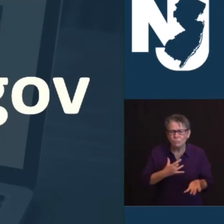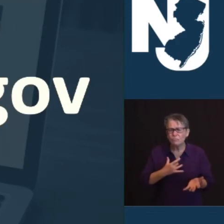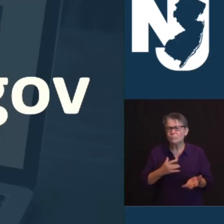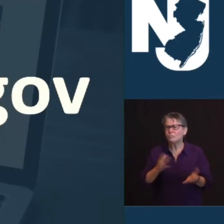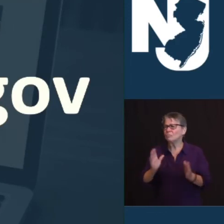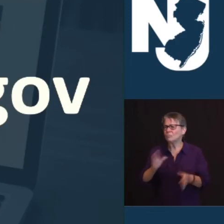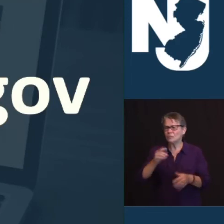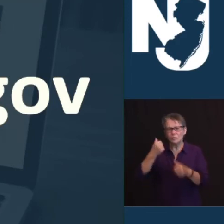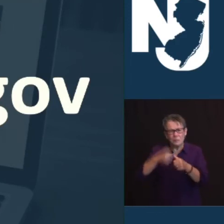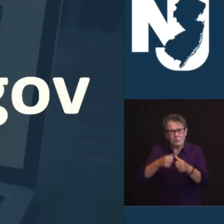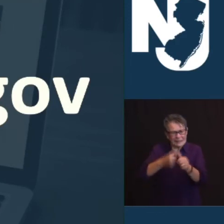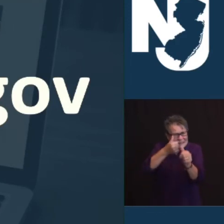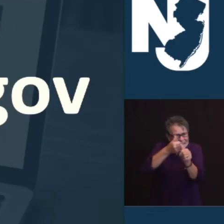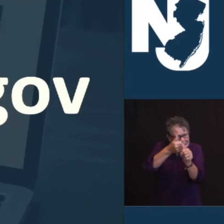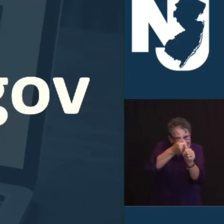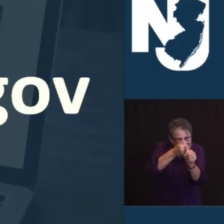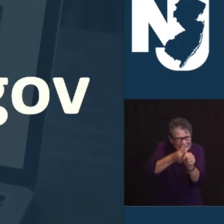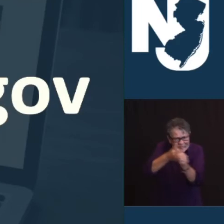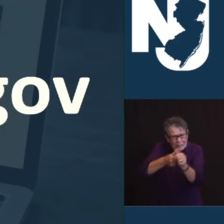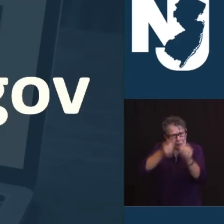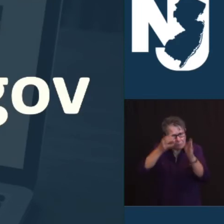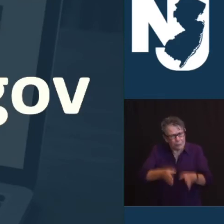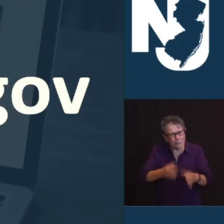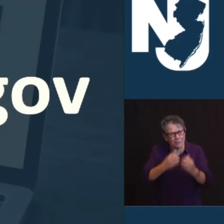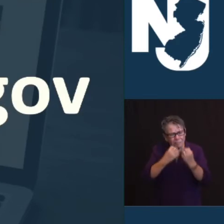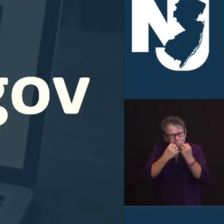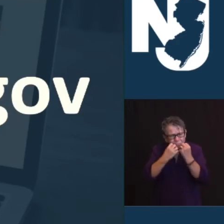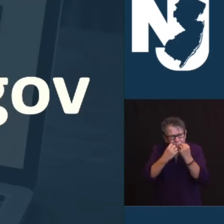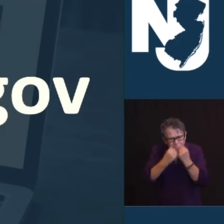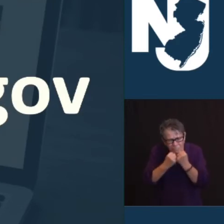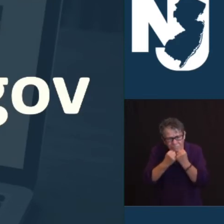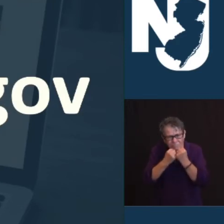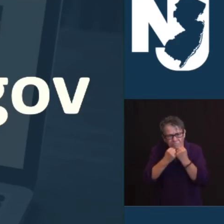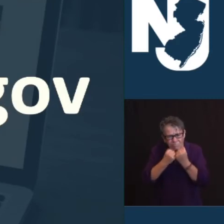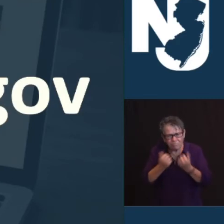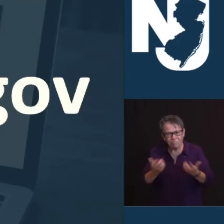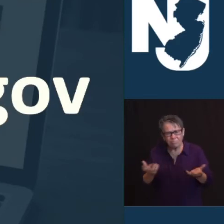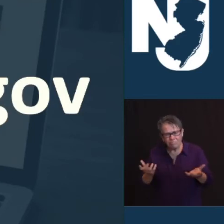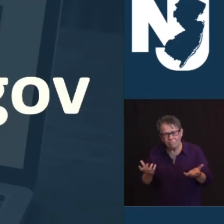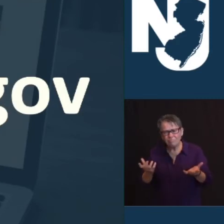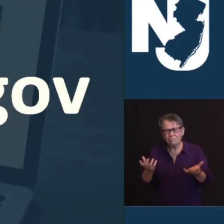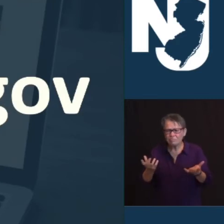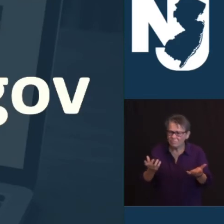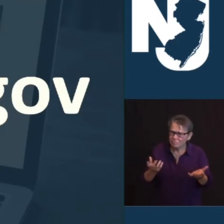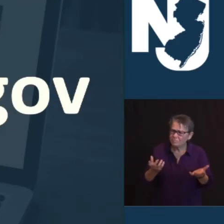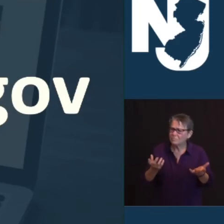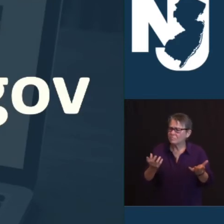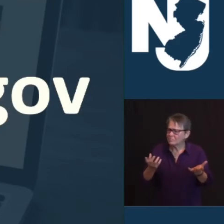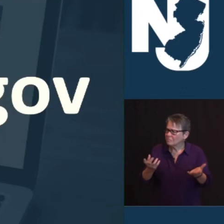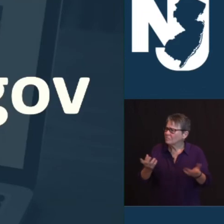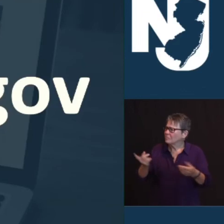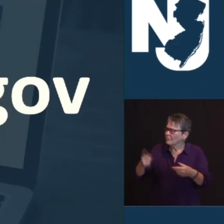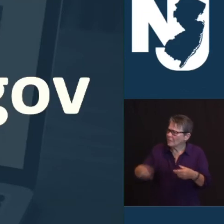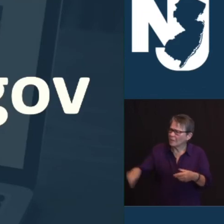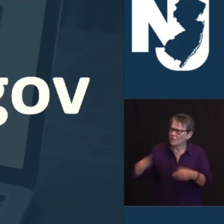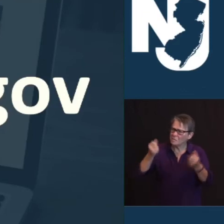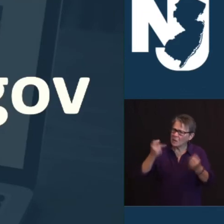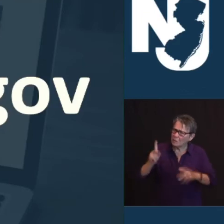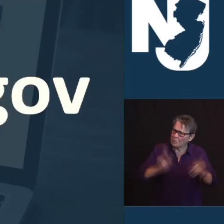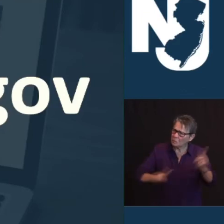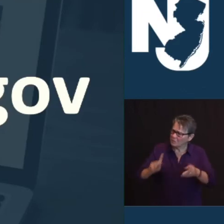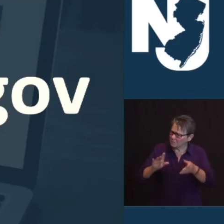family. For them and the 27 more passings that we announced today, we have to do everything we can to protect